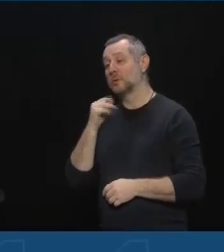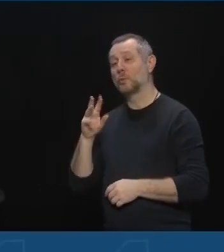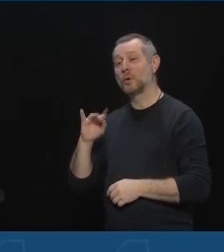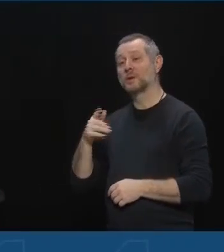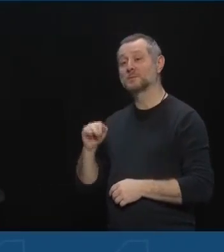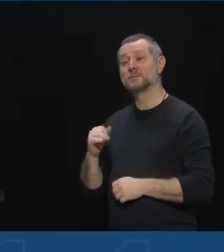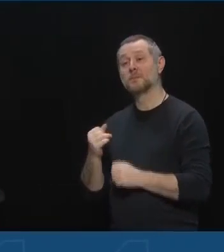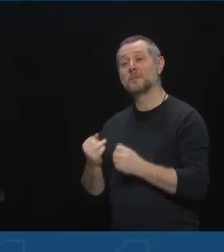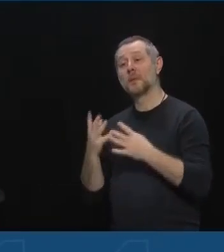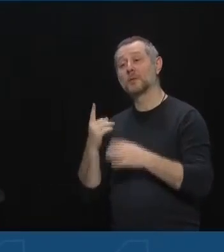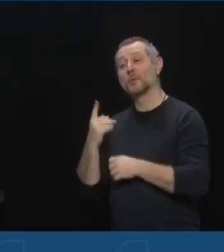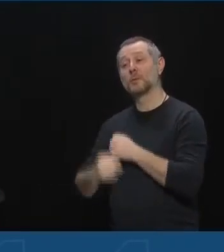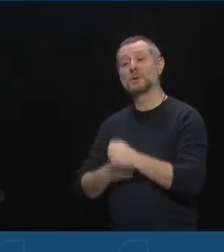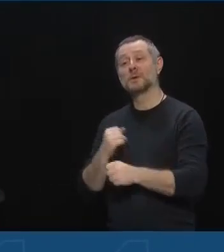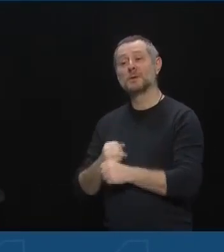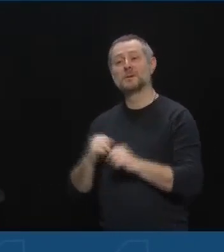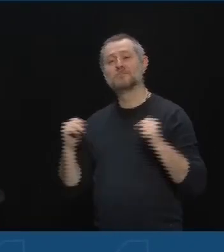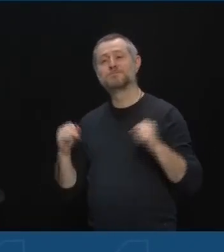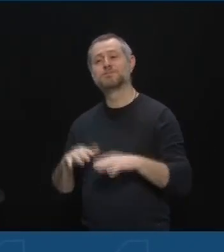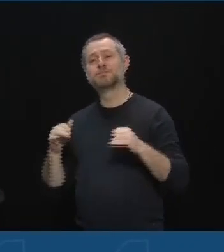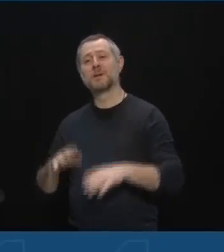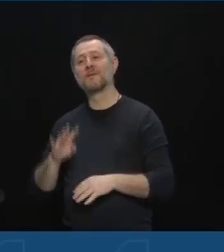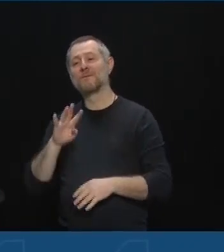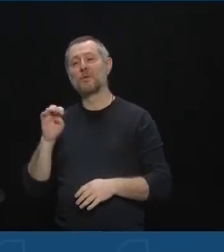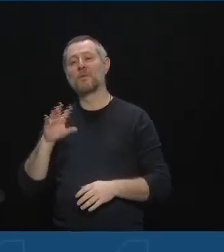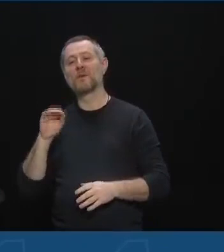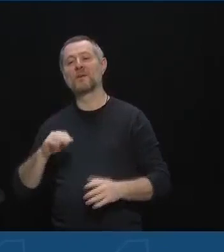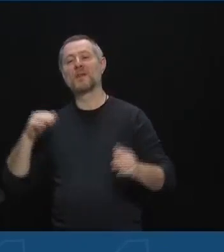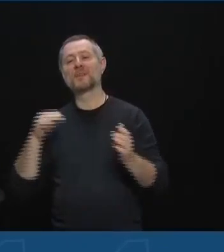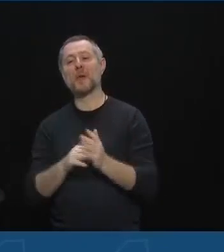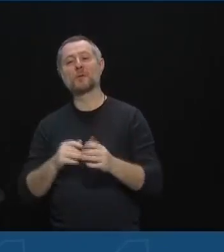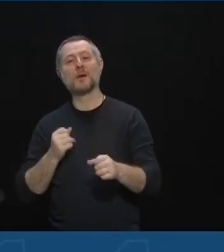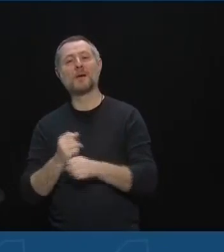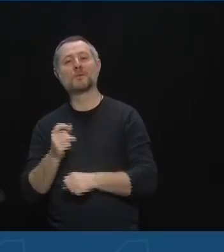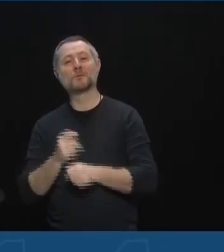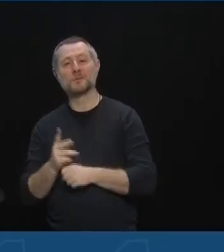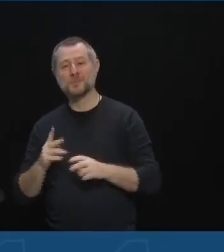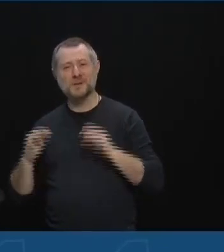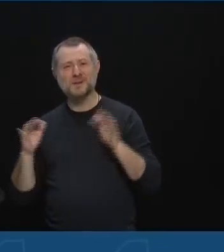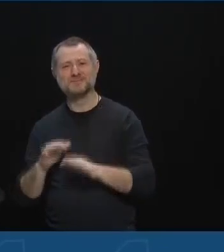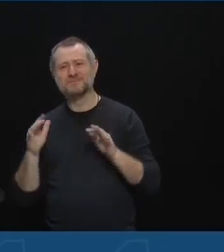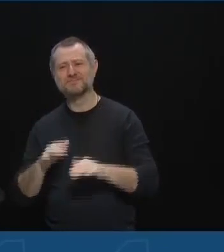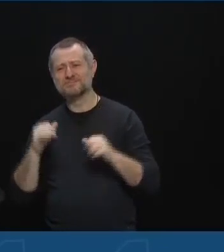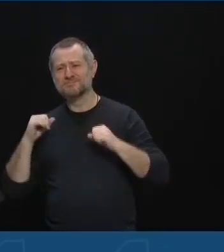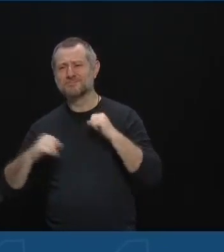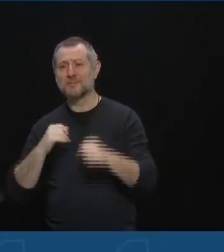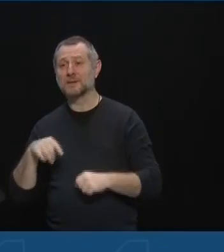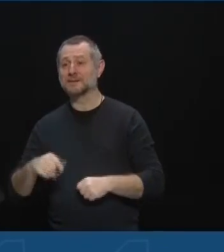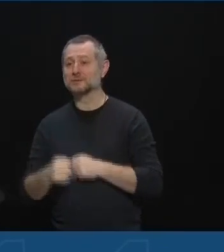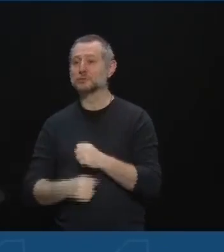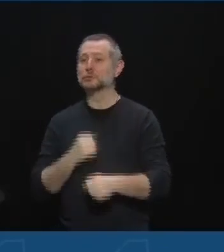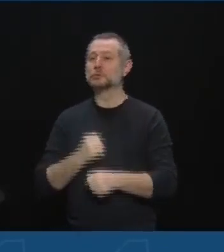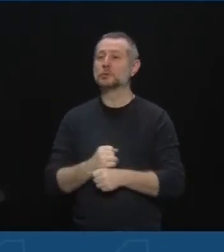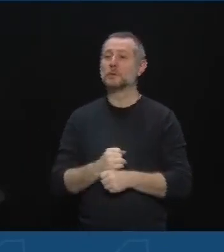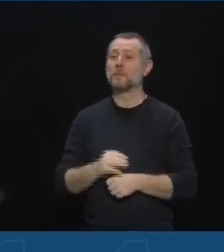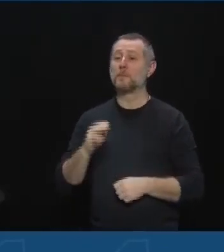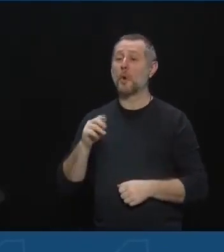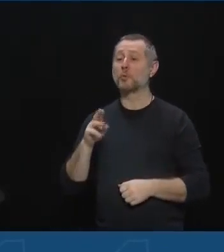450,000 people to Frontier Field every year. This year, as Monroe County celebrates its 200th anniversary, and